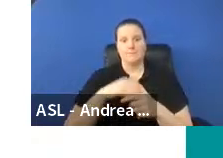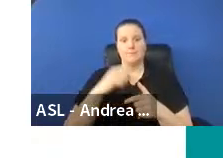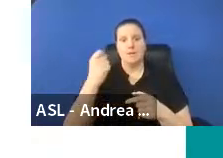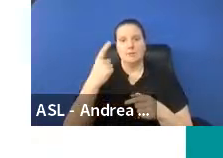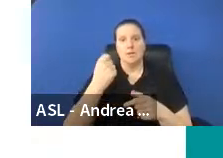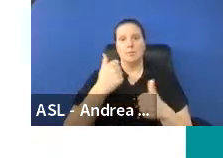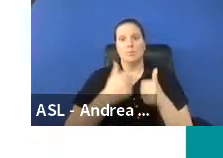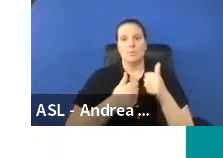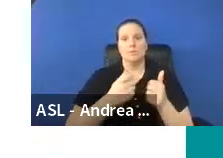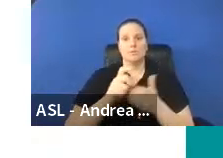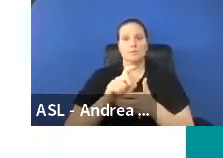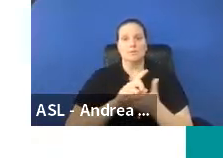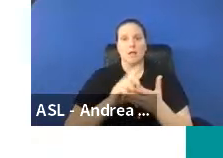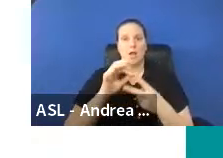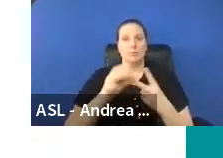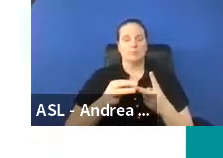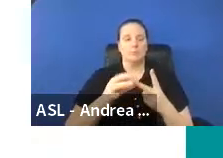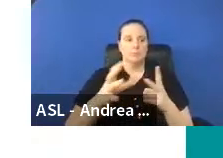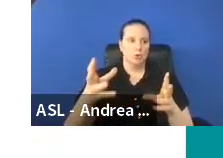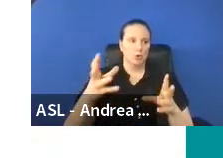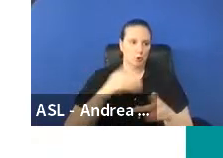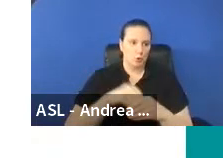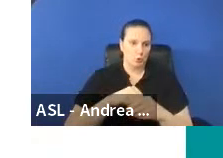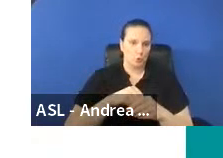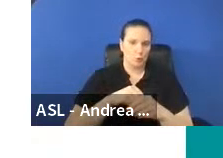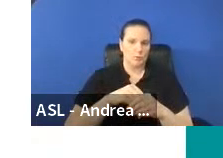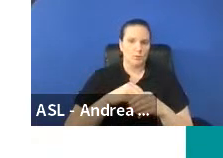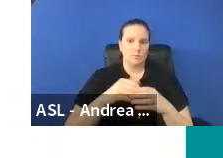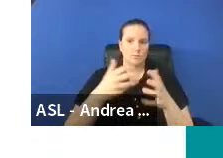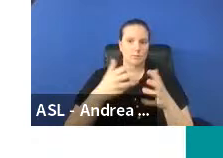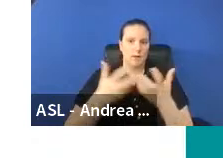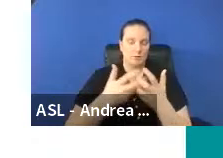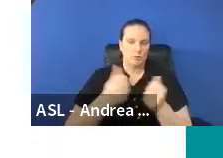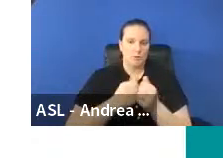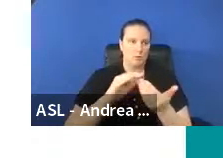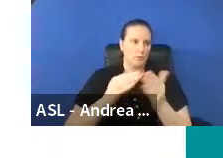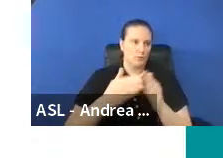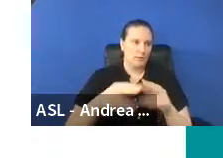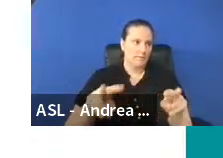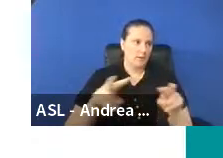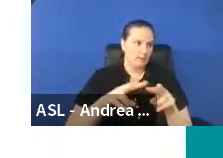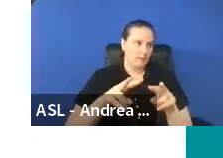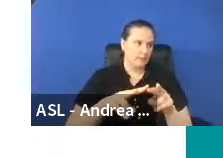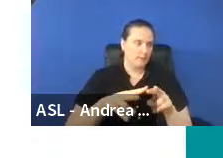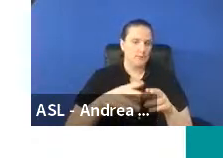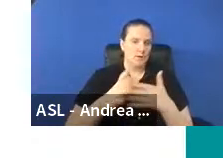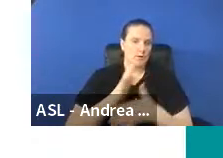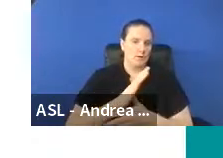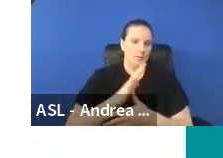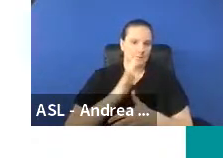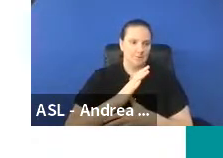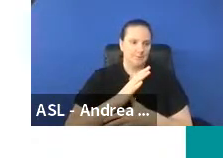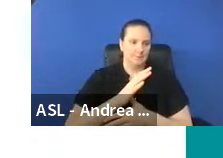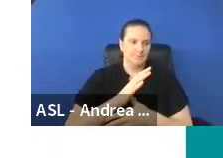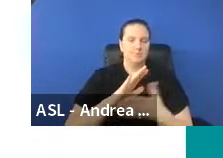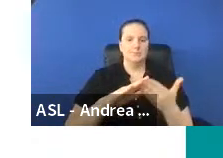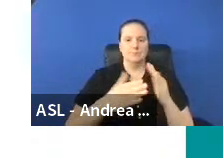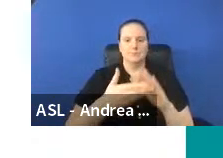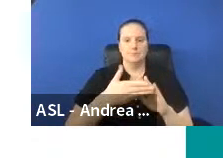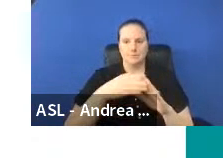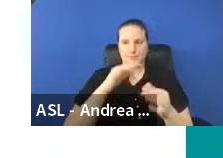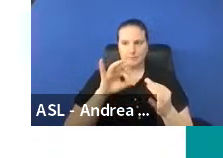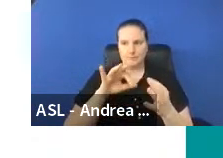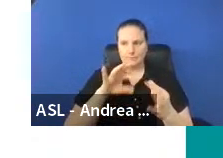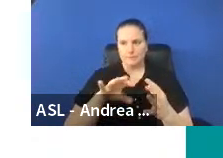design options include attributes that align with community values and priorities. Community feedback is one of several